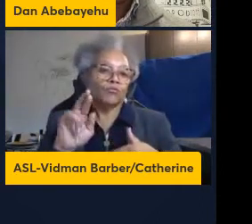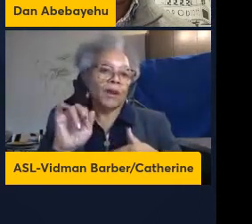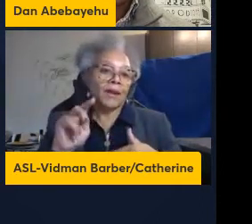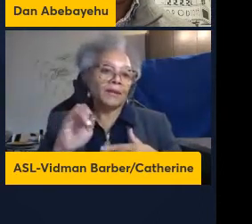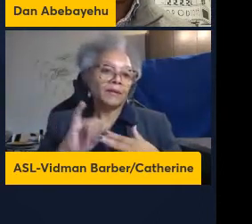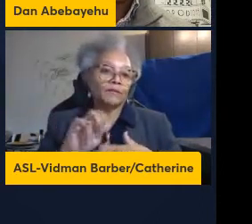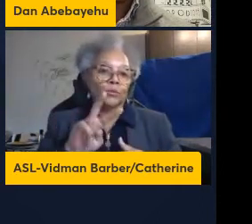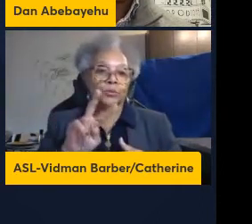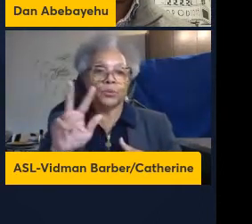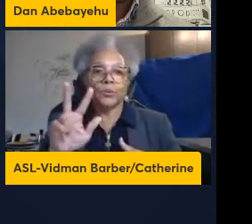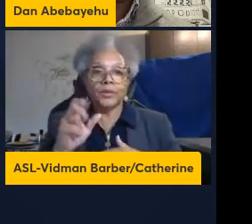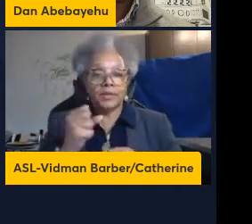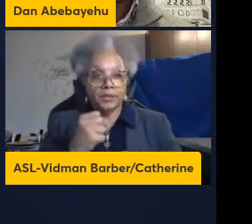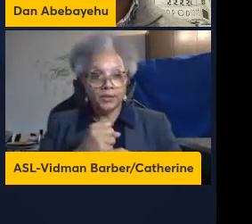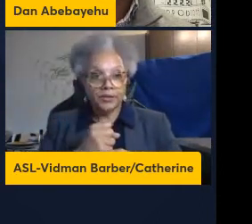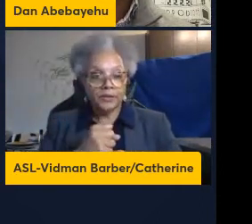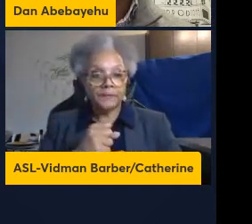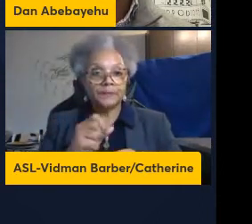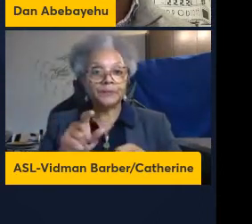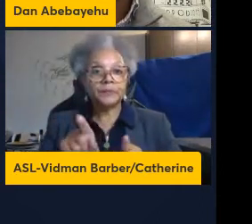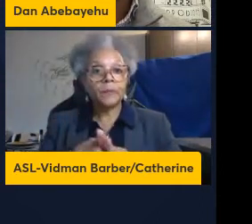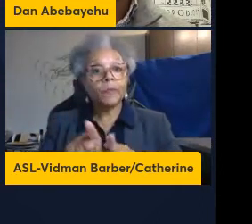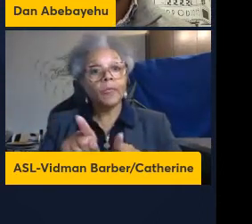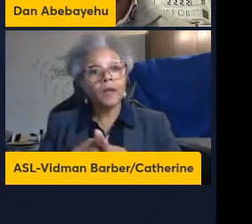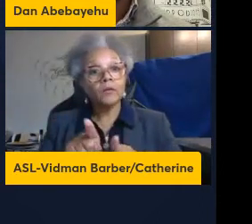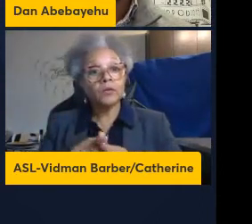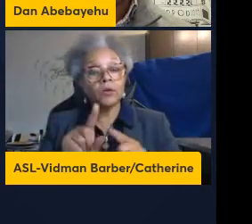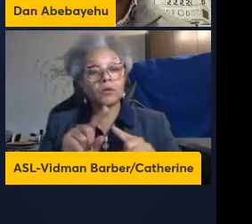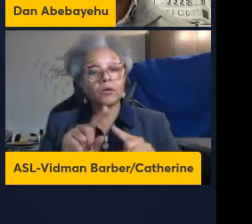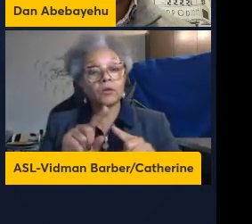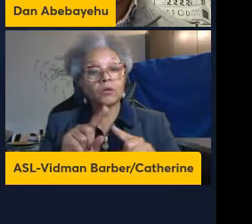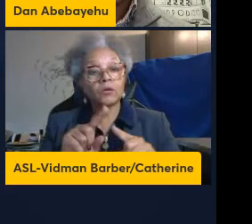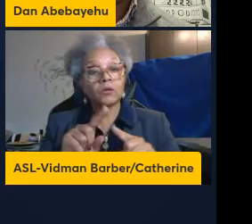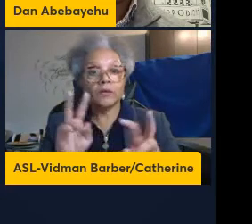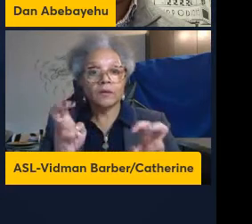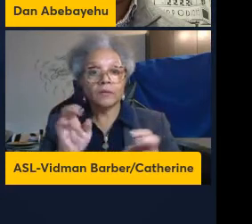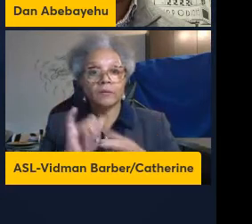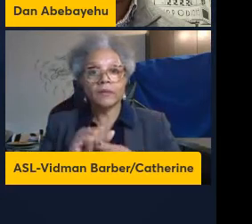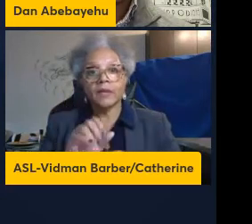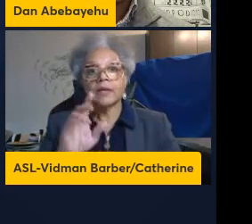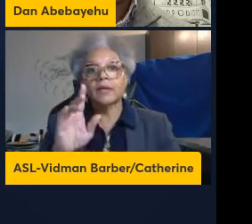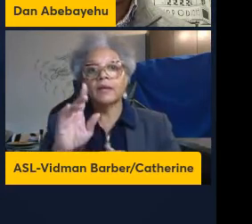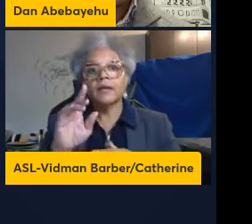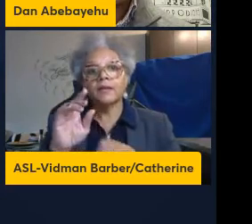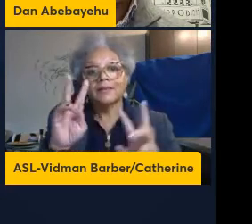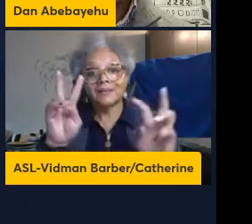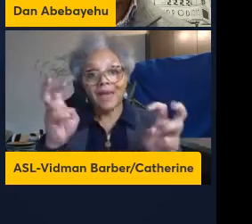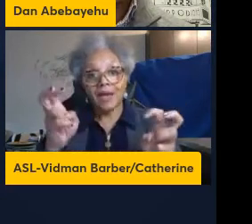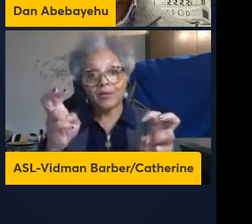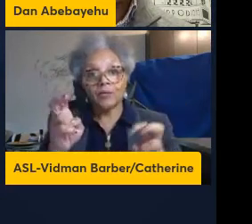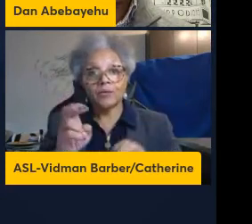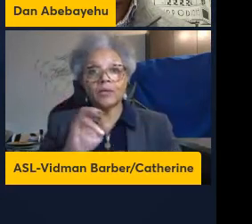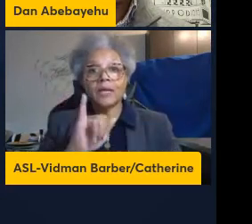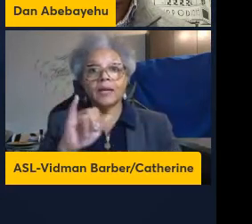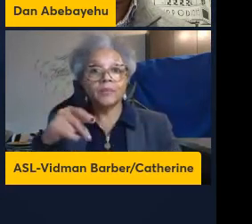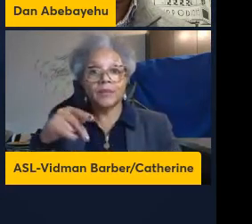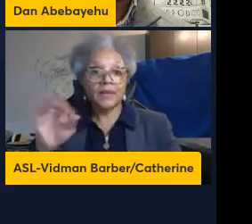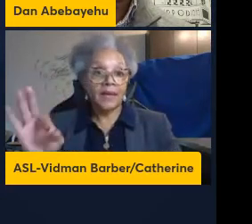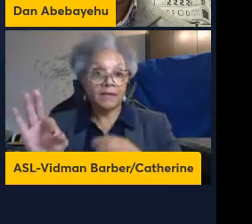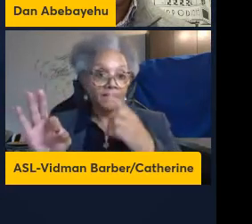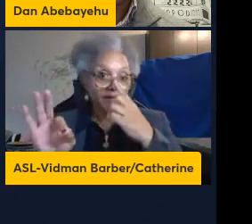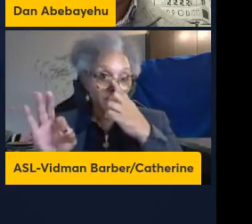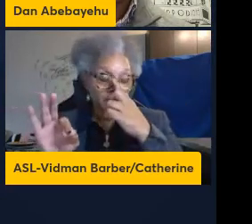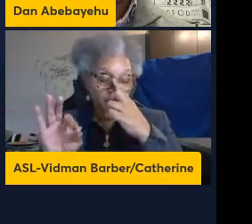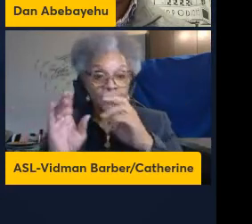In addition to that, based on the title idiopathic being the name of the disease, there's no known cause for the disease. There's